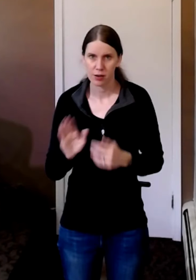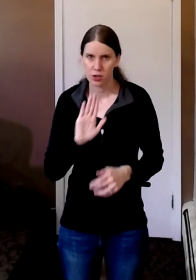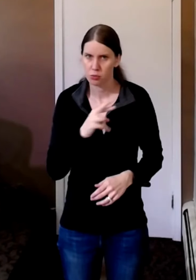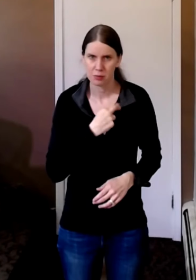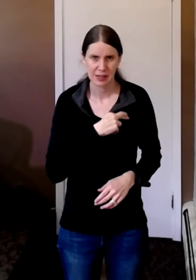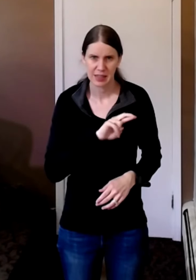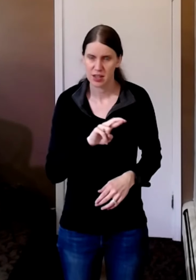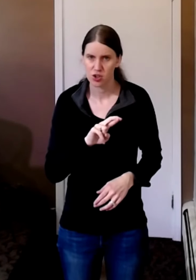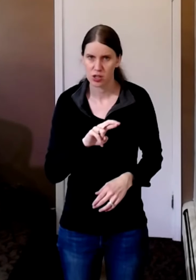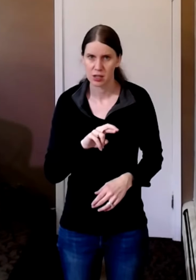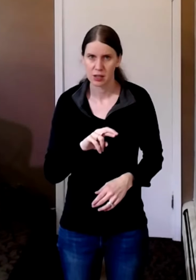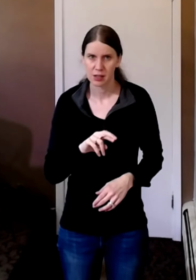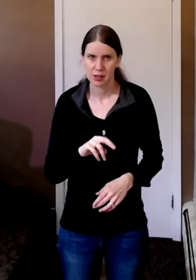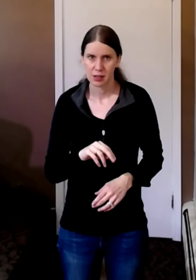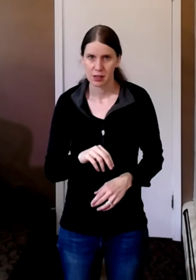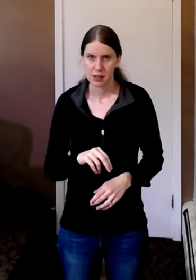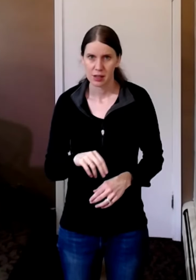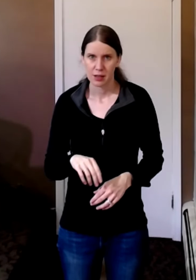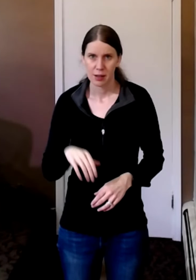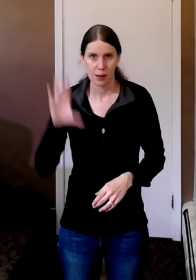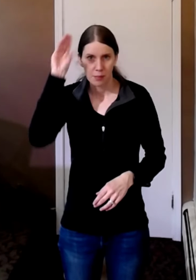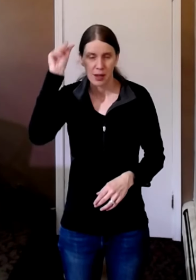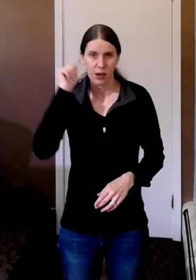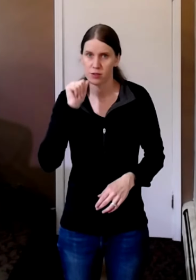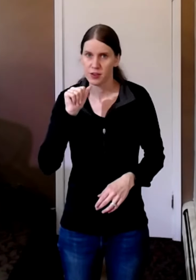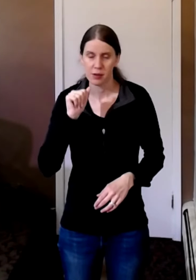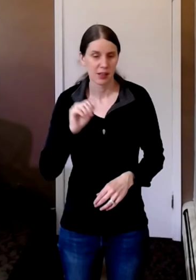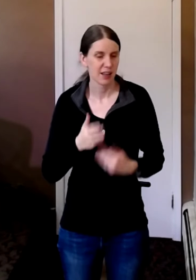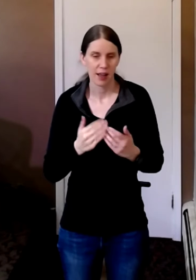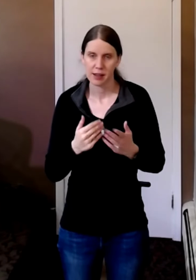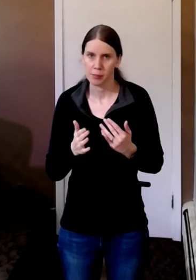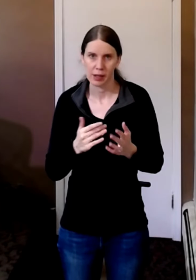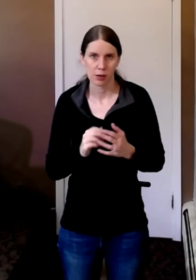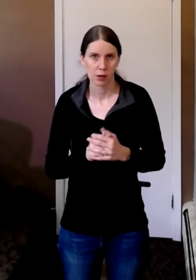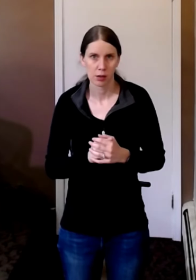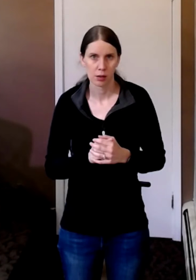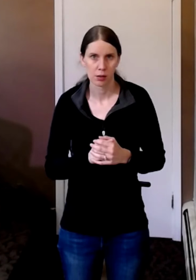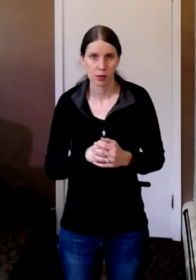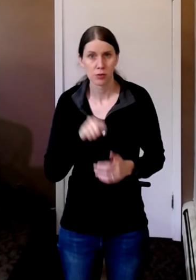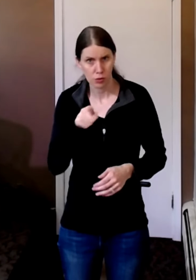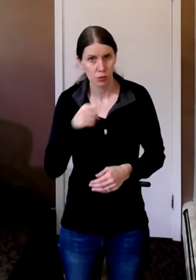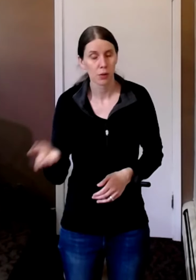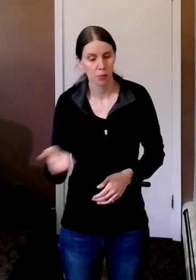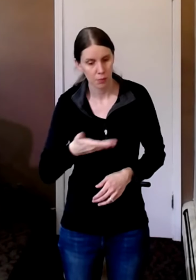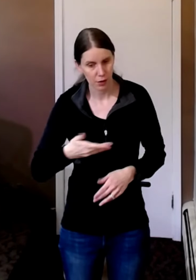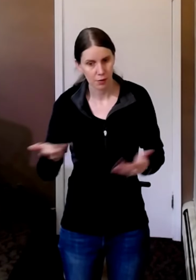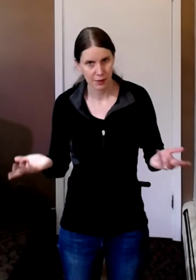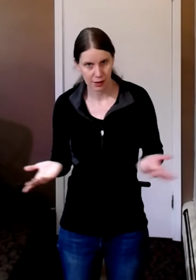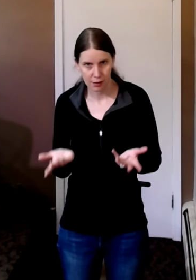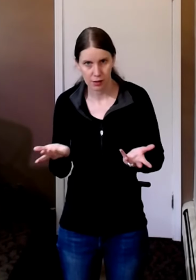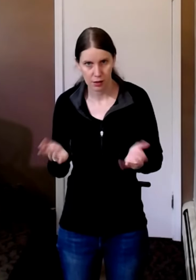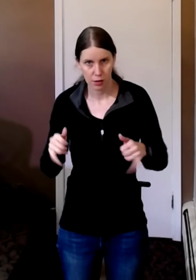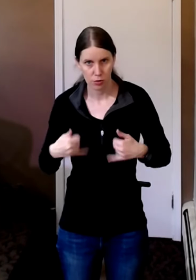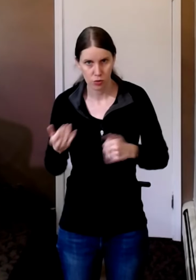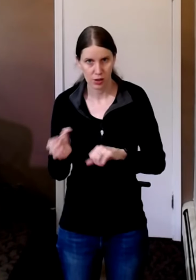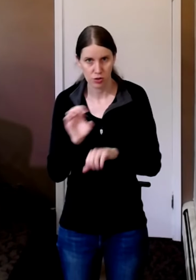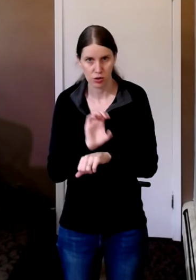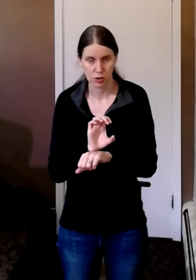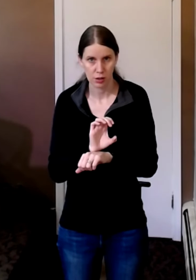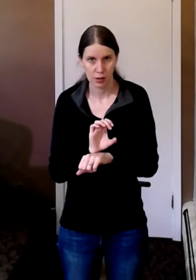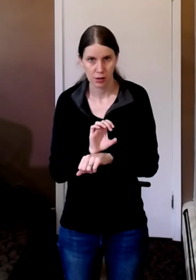doesn't matter what anything, sexual orientation, whatever, it doesn't matter. You're welcome here.